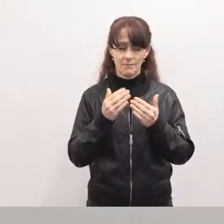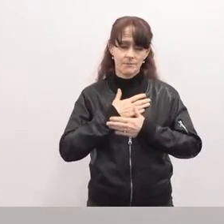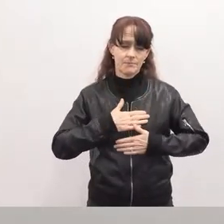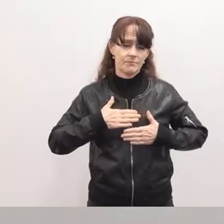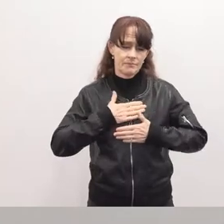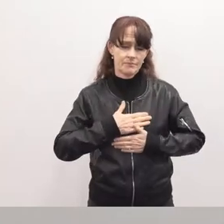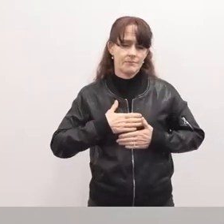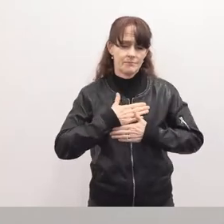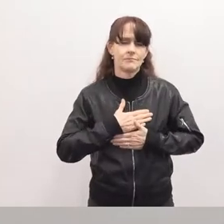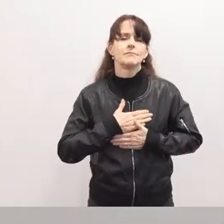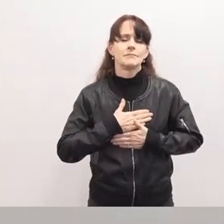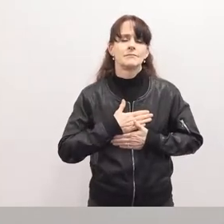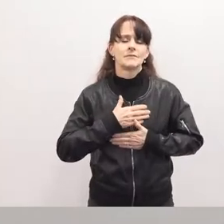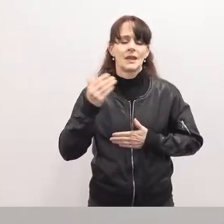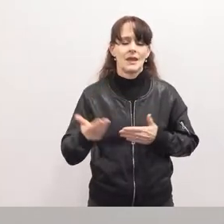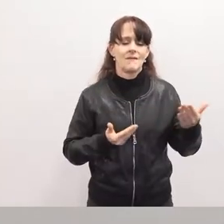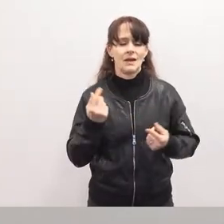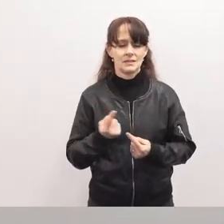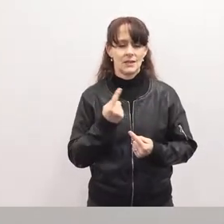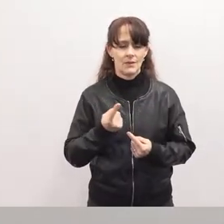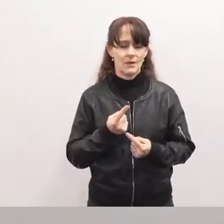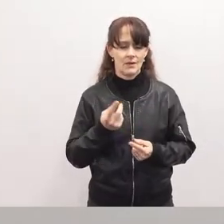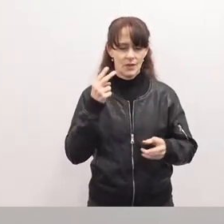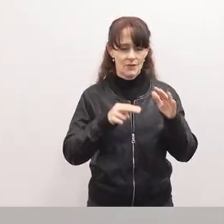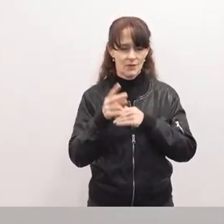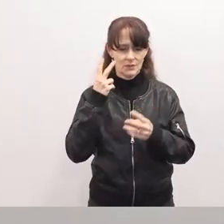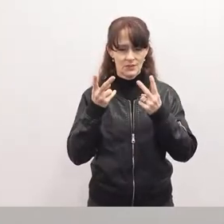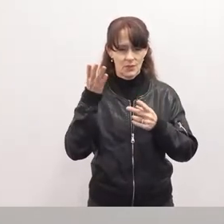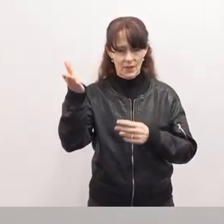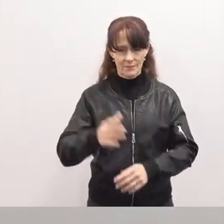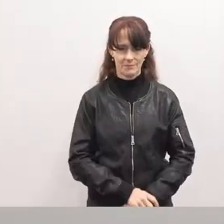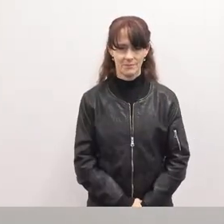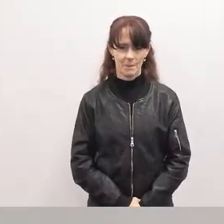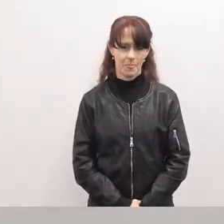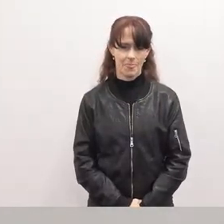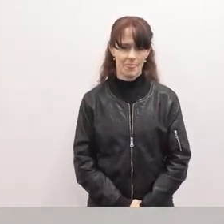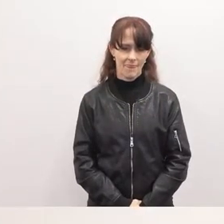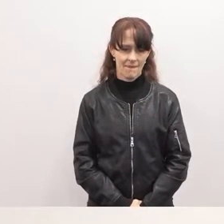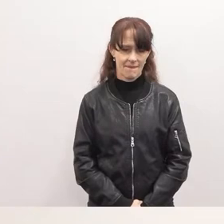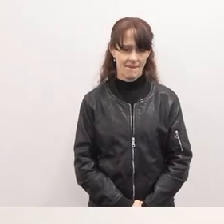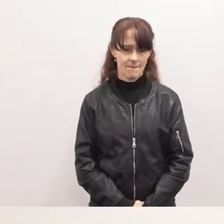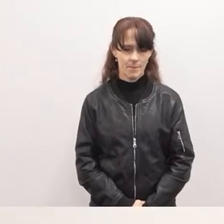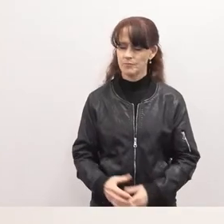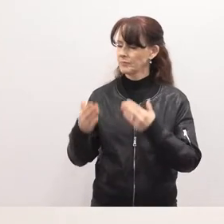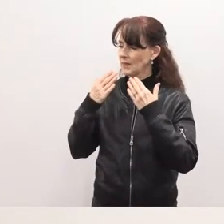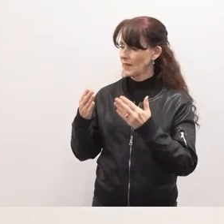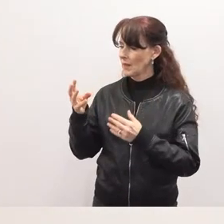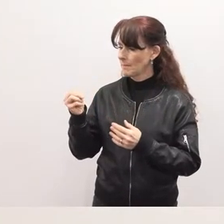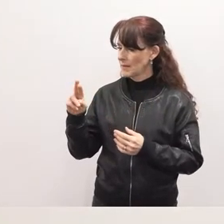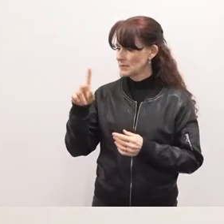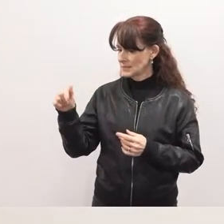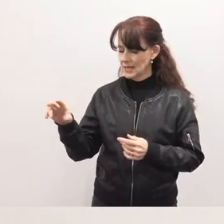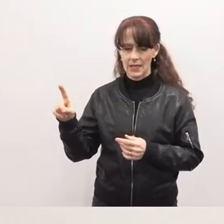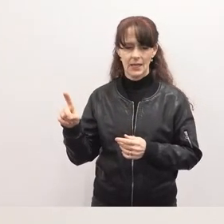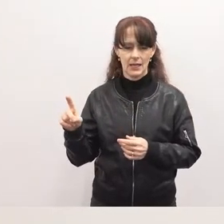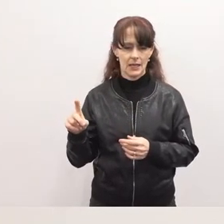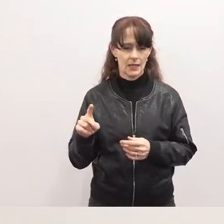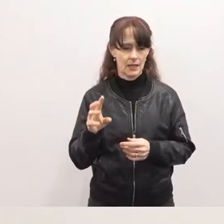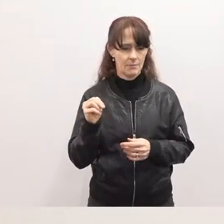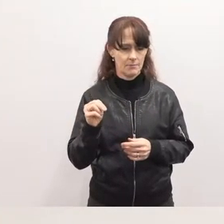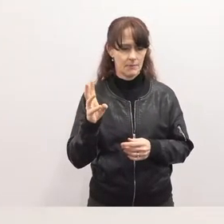please, please, please invite someone, and we look forward to seeing you there. Thank you, Mr. Zaid. Mr. Miller,